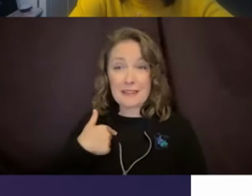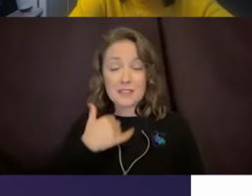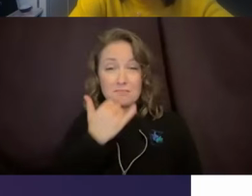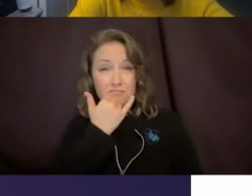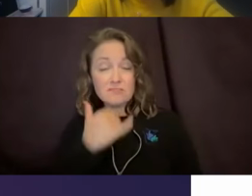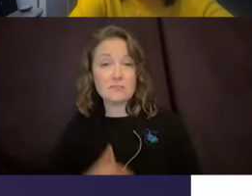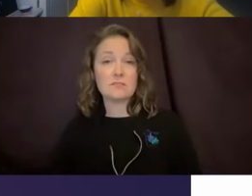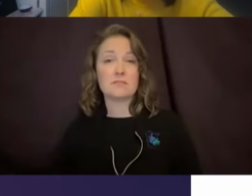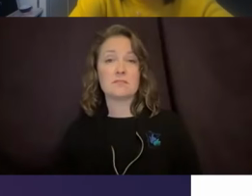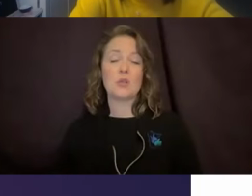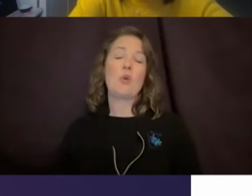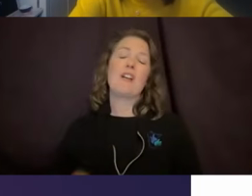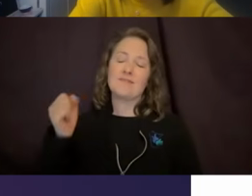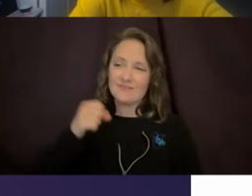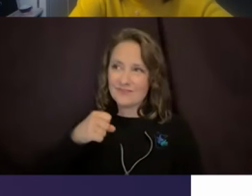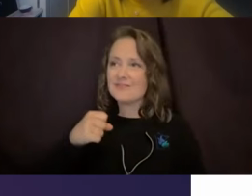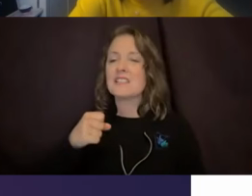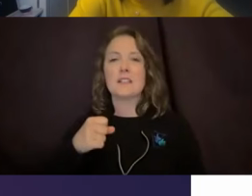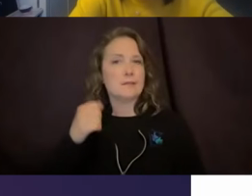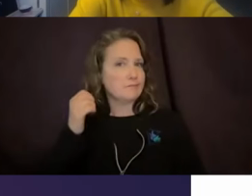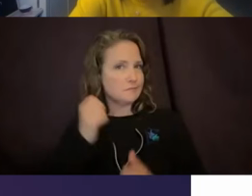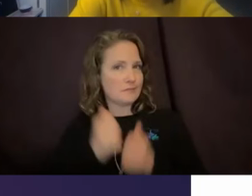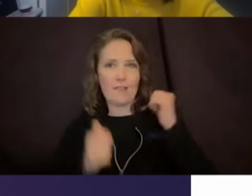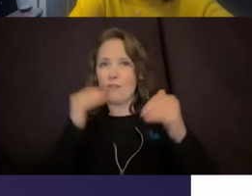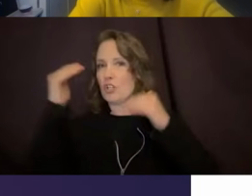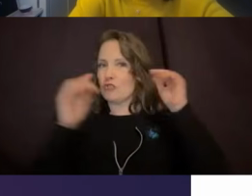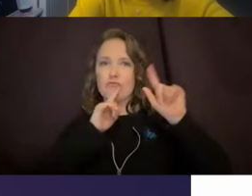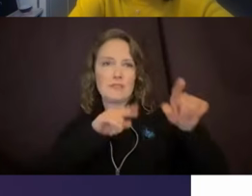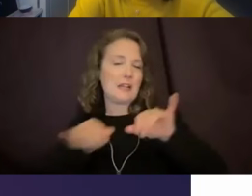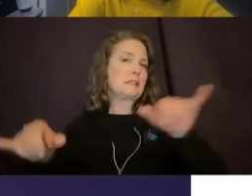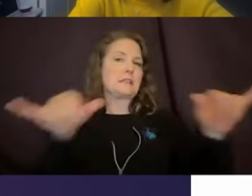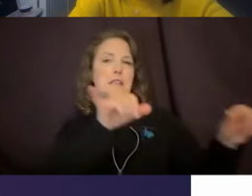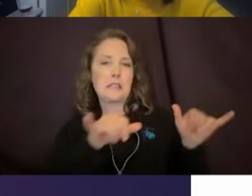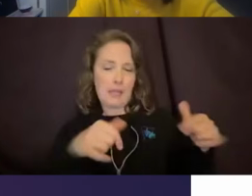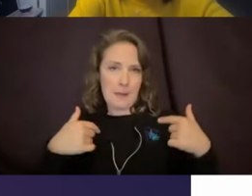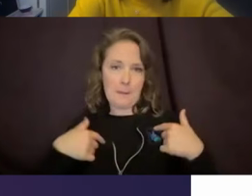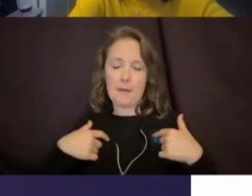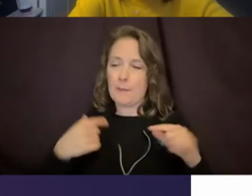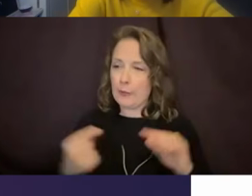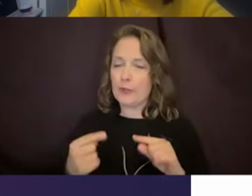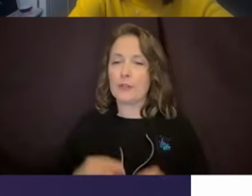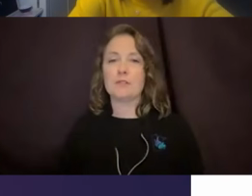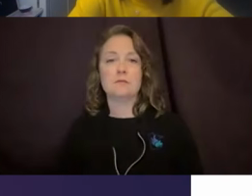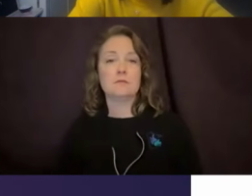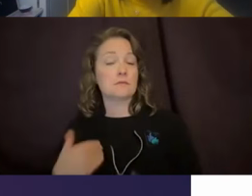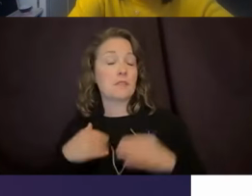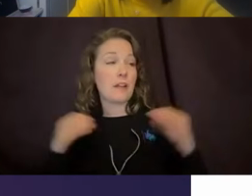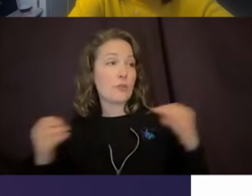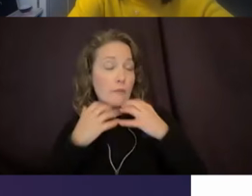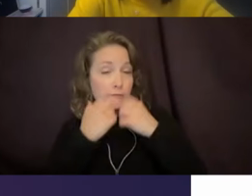they deserve the abuse, that every adult will react that way. They're not worthy of love. They don't have